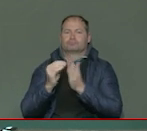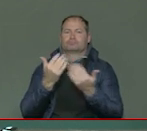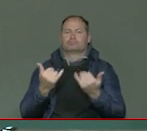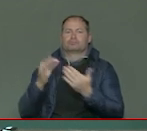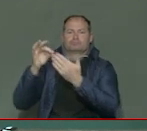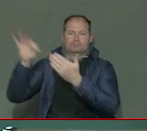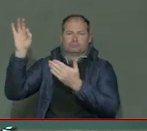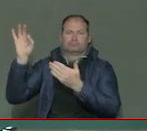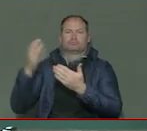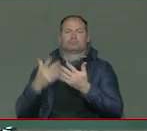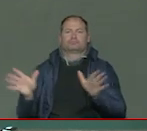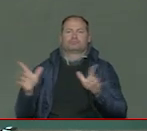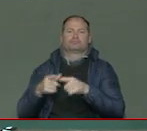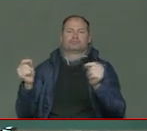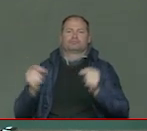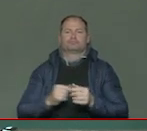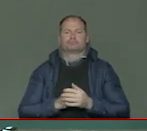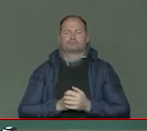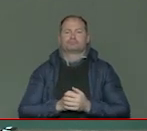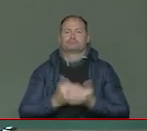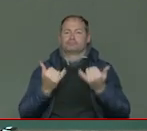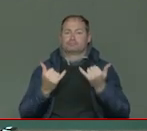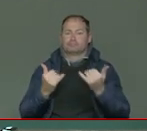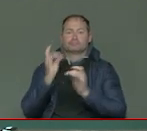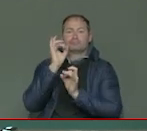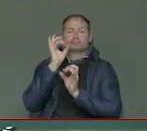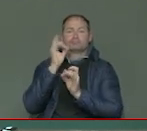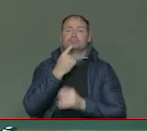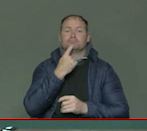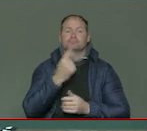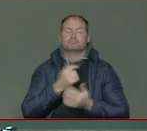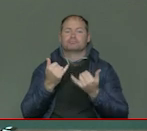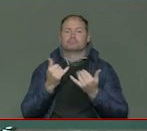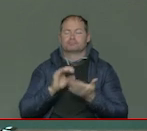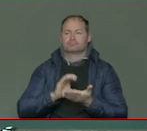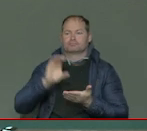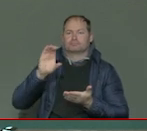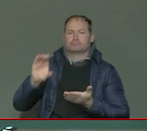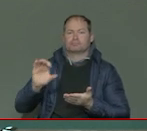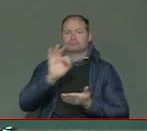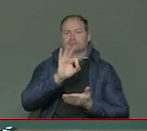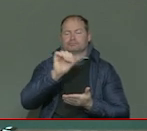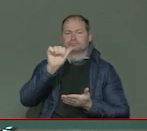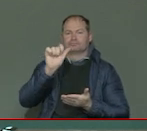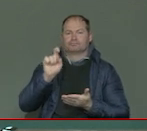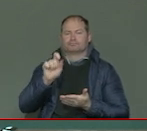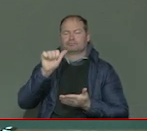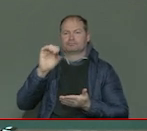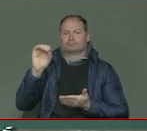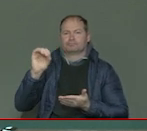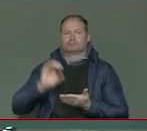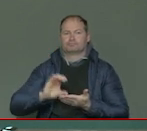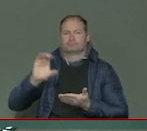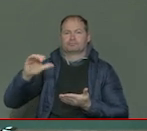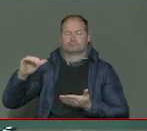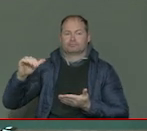now. All right. Then they say the outstanding deposit of 36,600 appeared on the bank